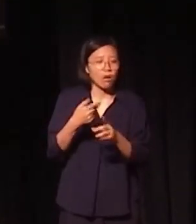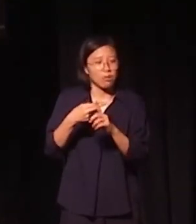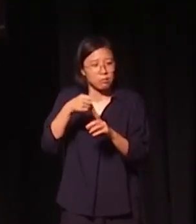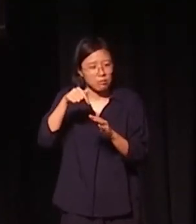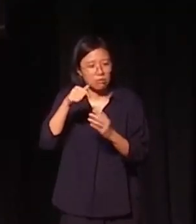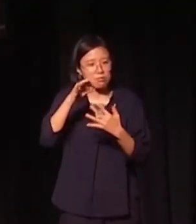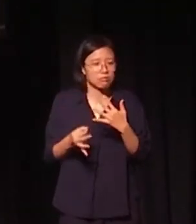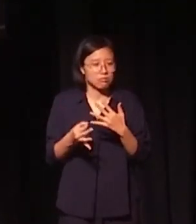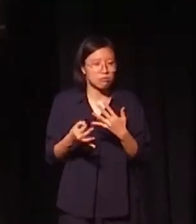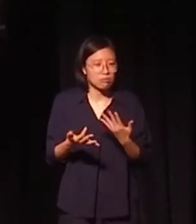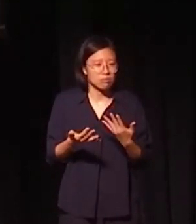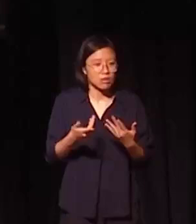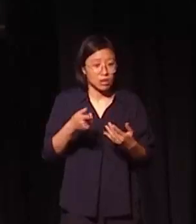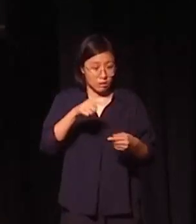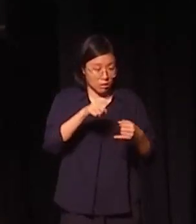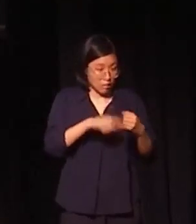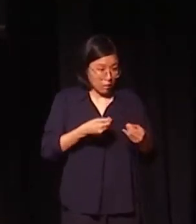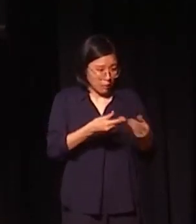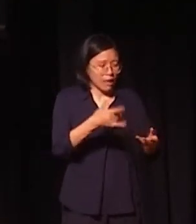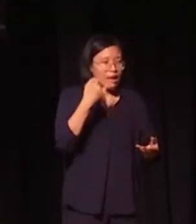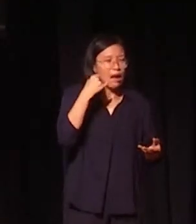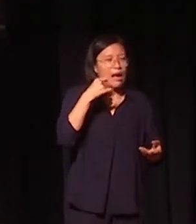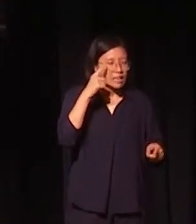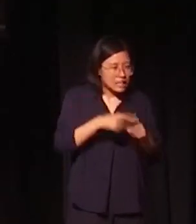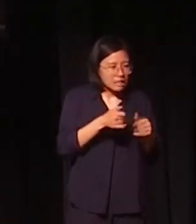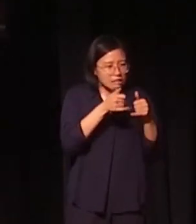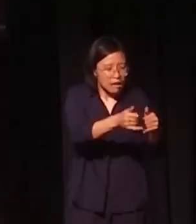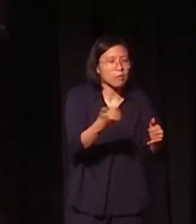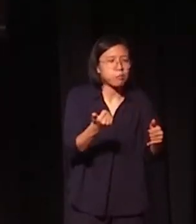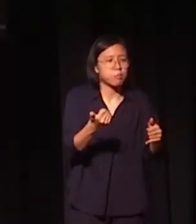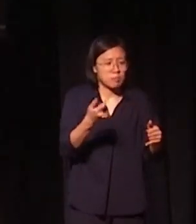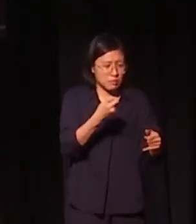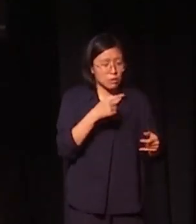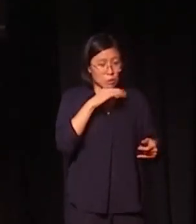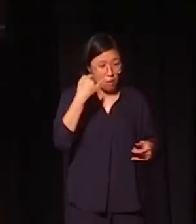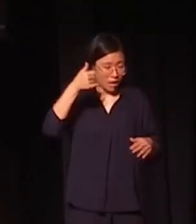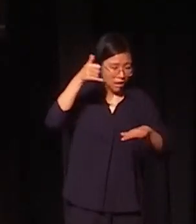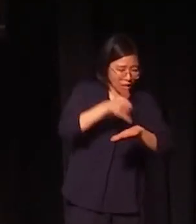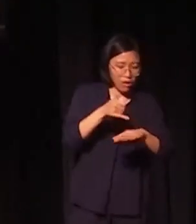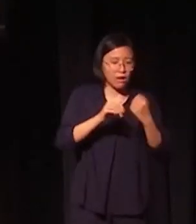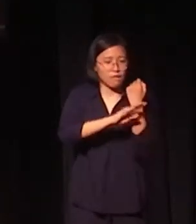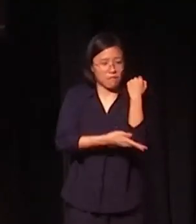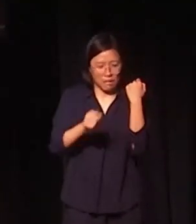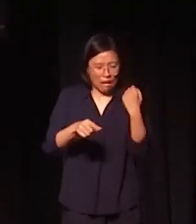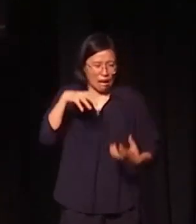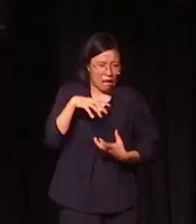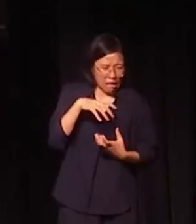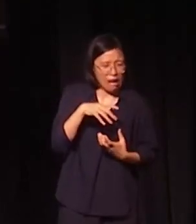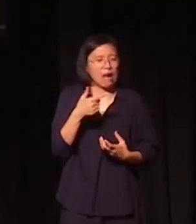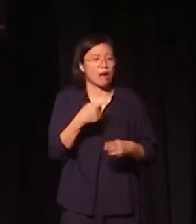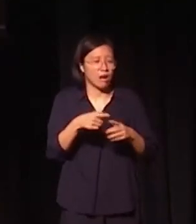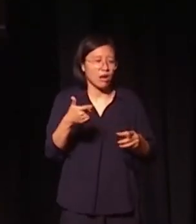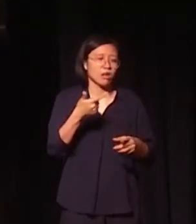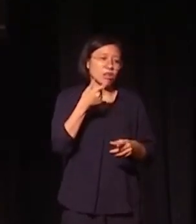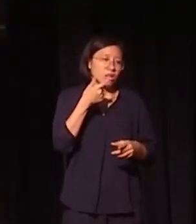propositions for deaf people to take on board in these kind of highly pressurised contexts. One of my former PhD